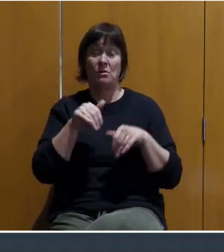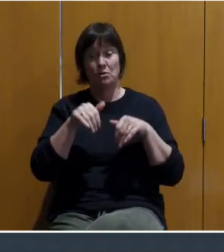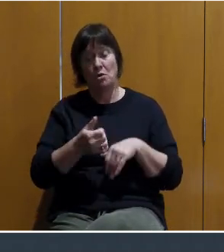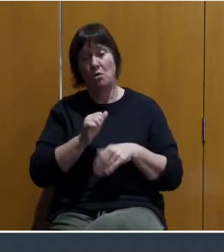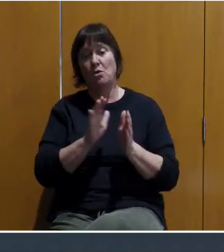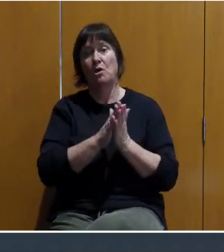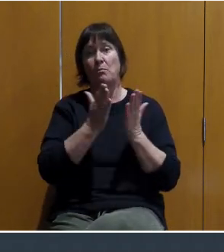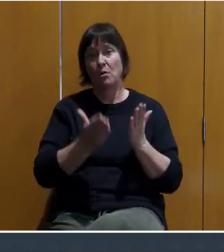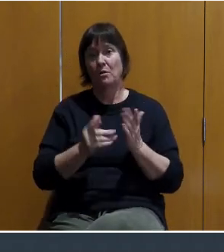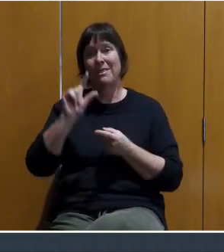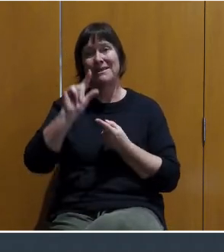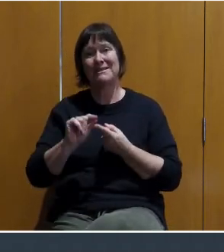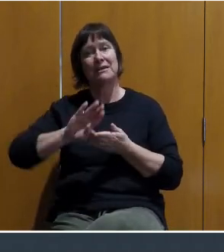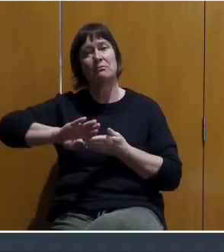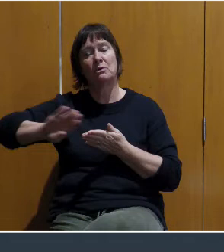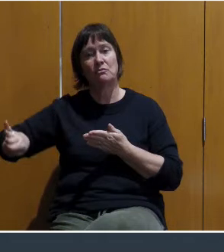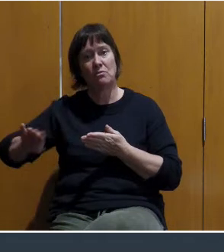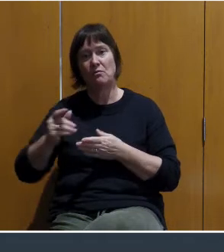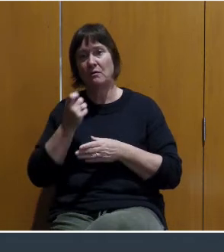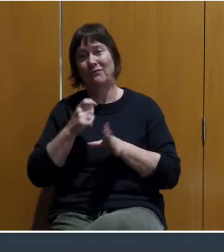few years ago with no discussion.